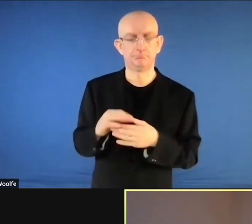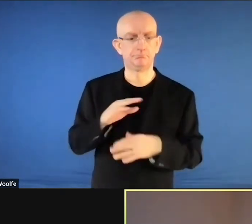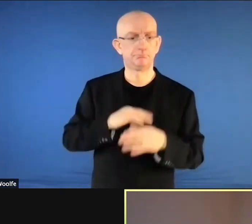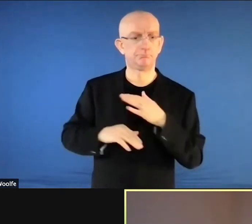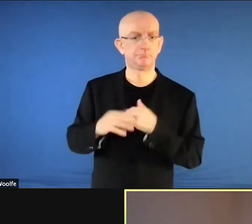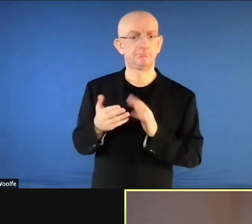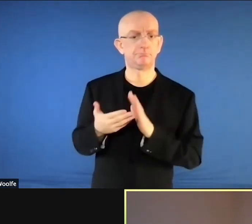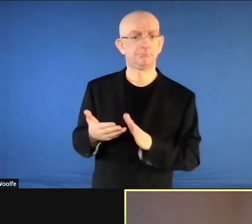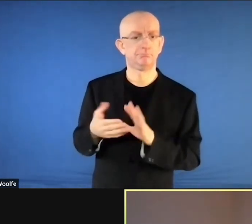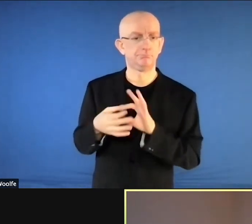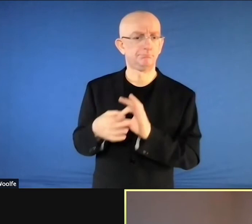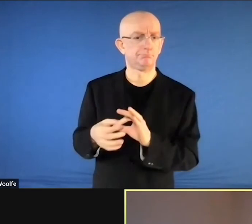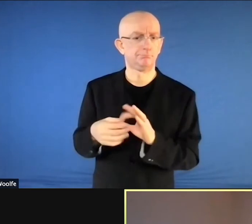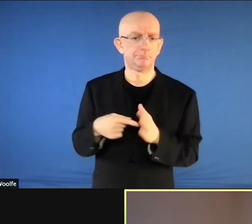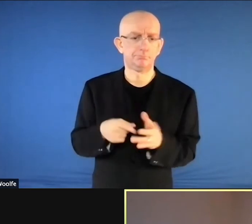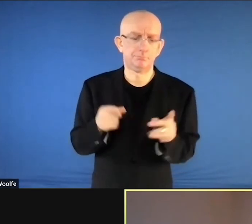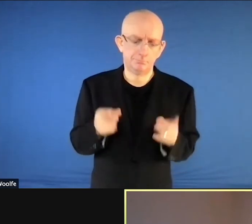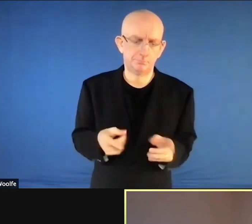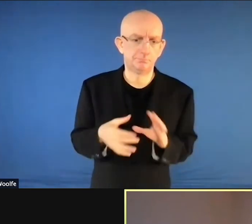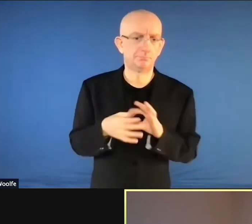specifically, we're referring to